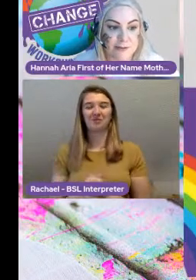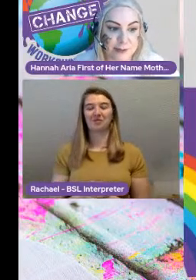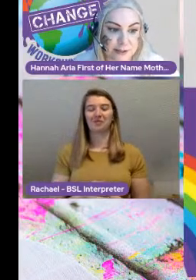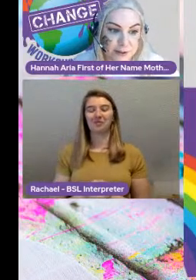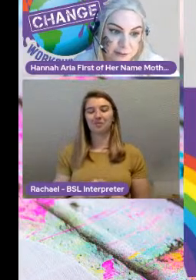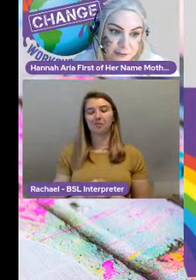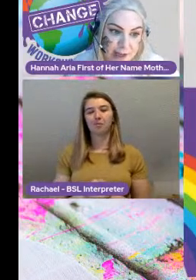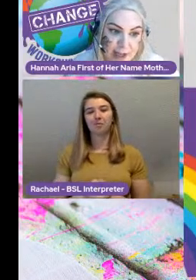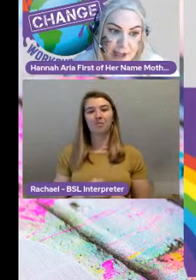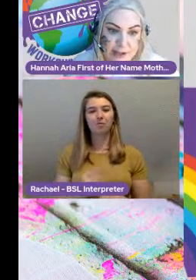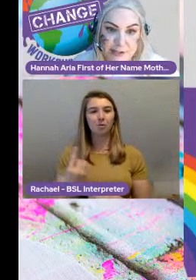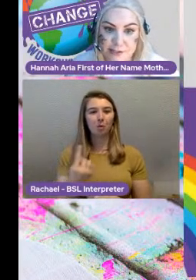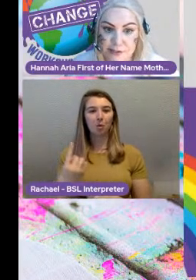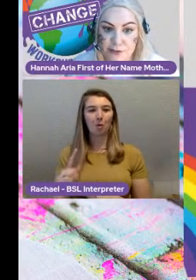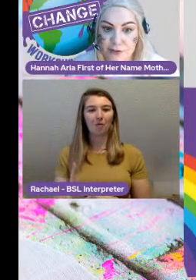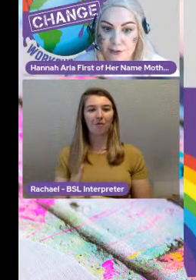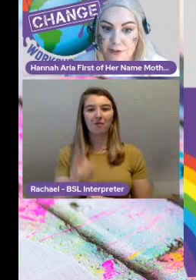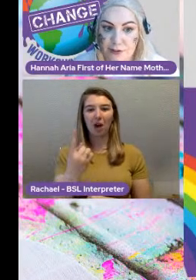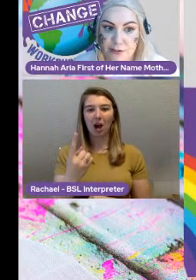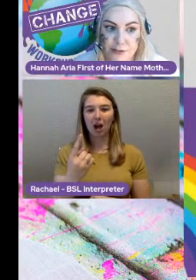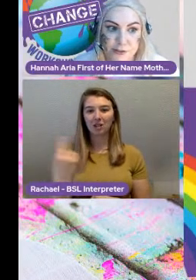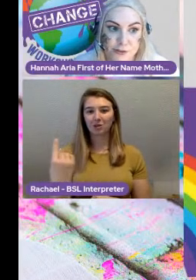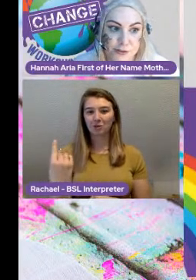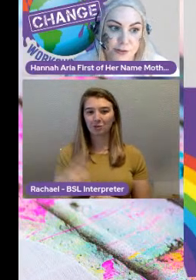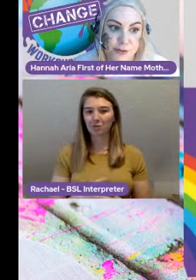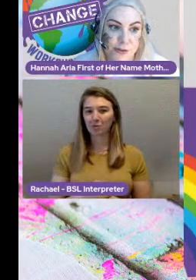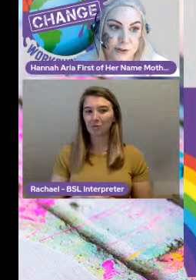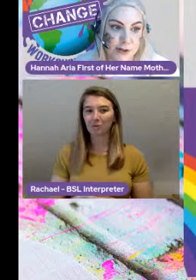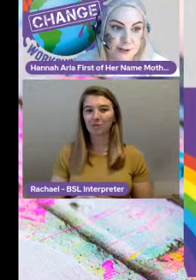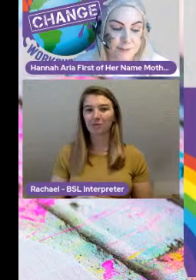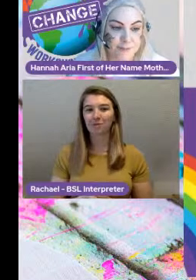who have we got first?